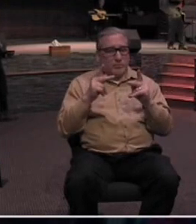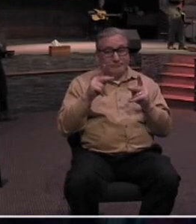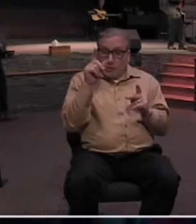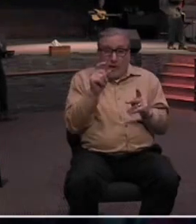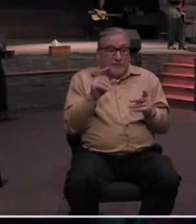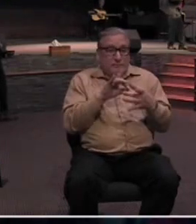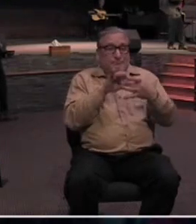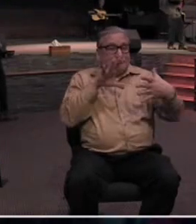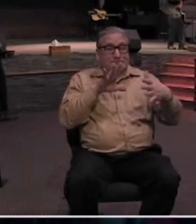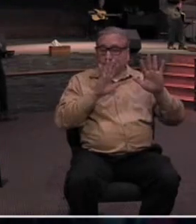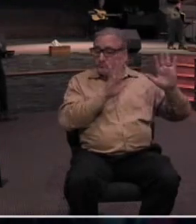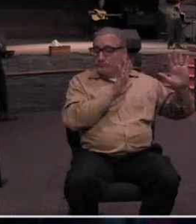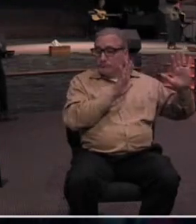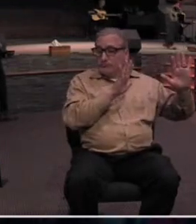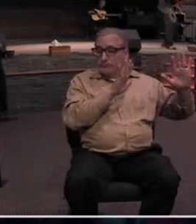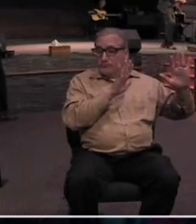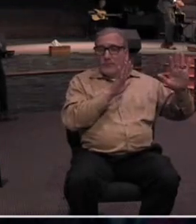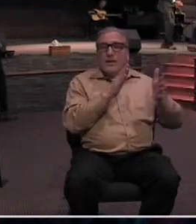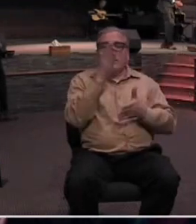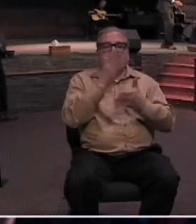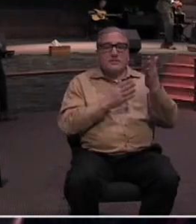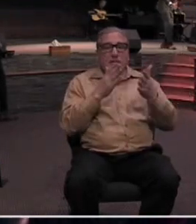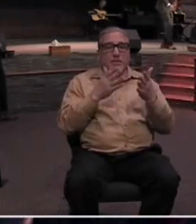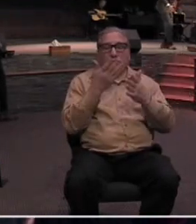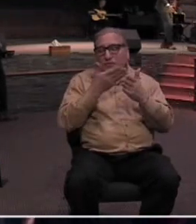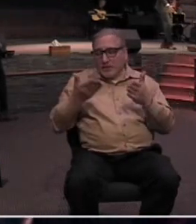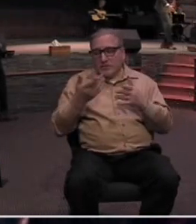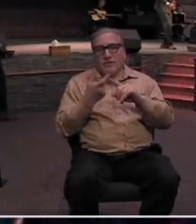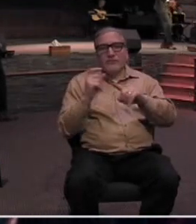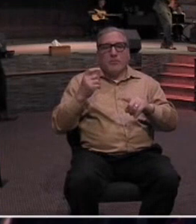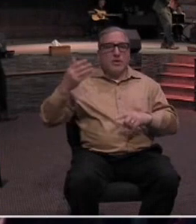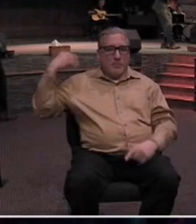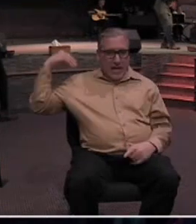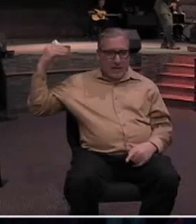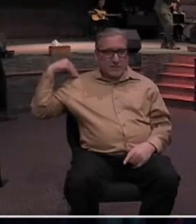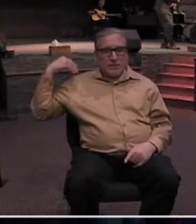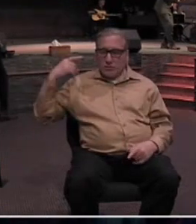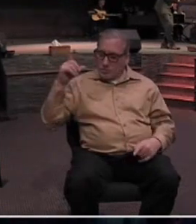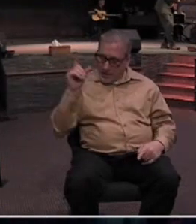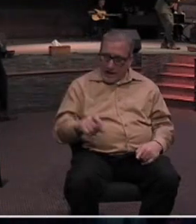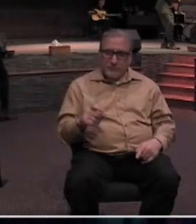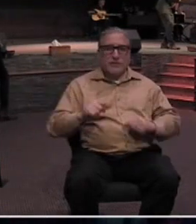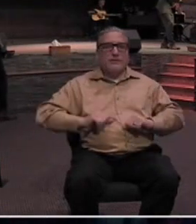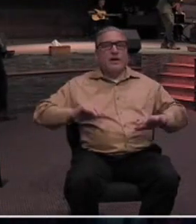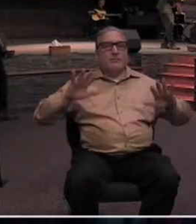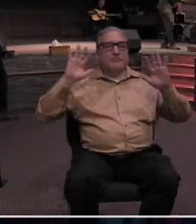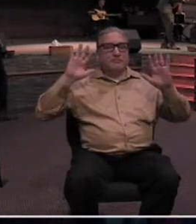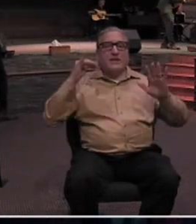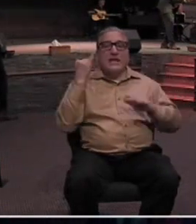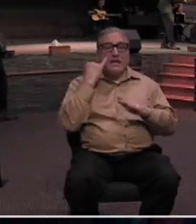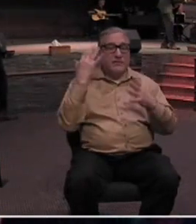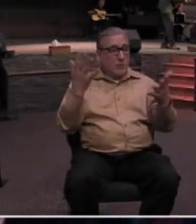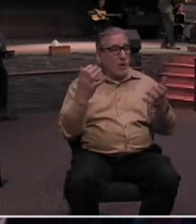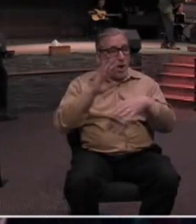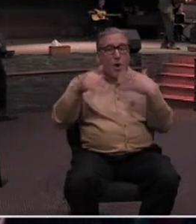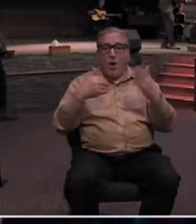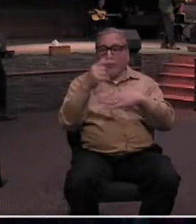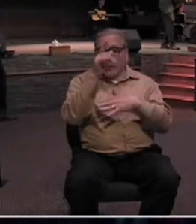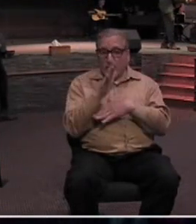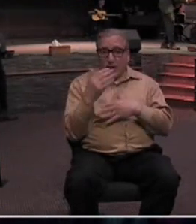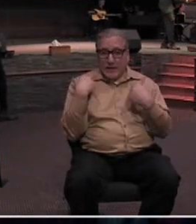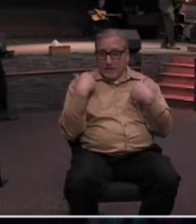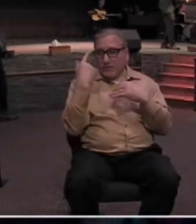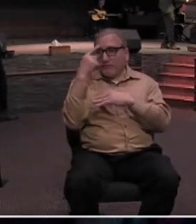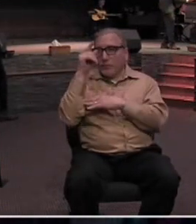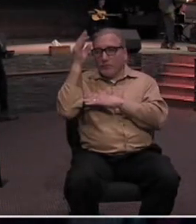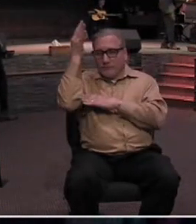go. There are some things from your past, from your present, that you have to give up if you want all that God has for your